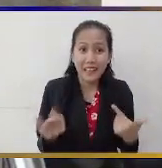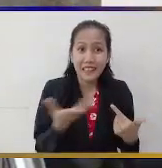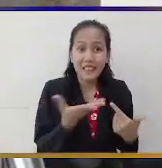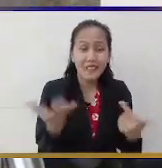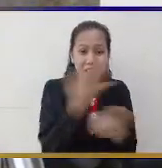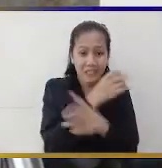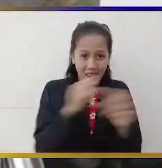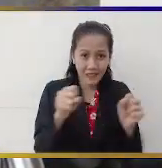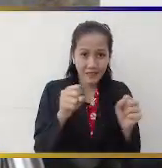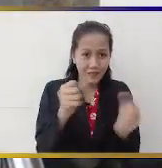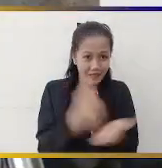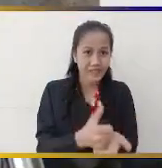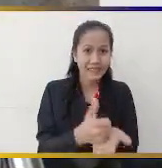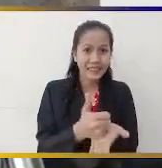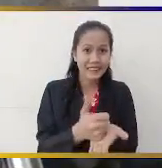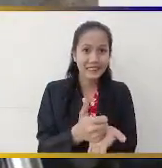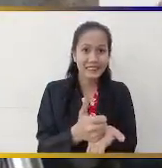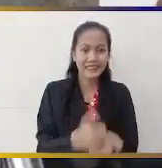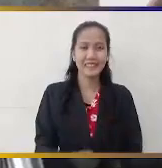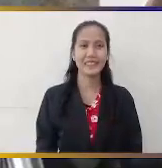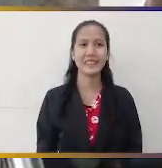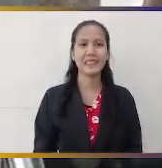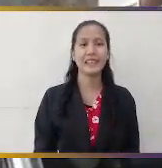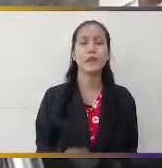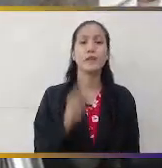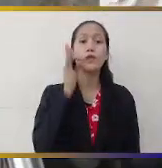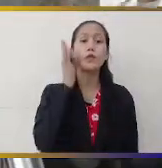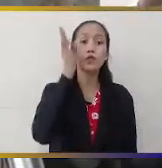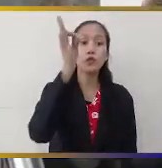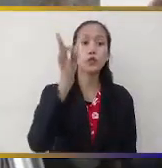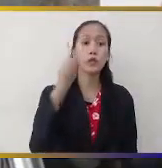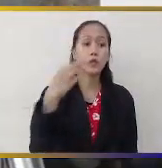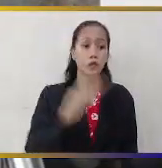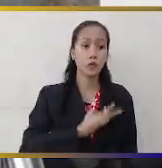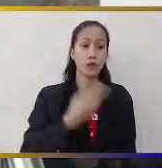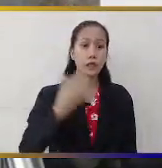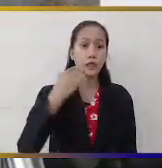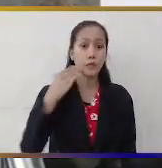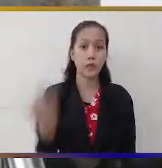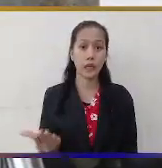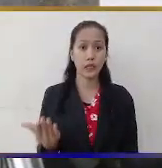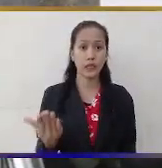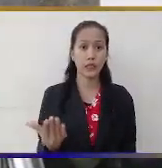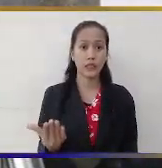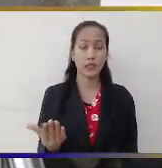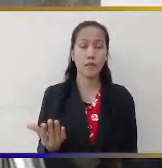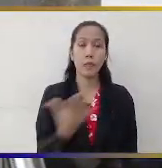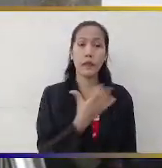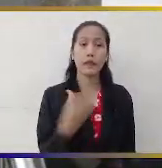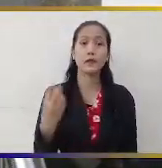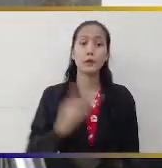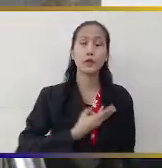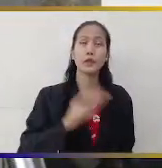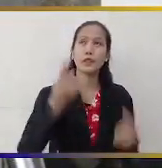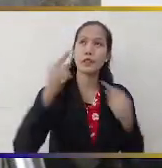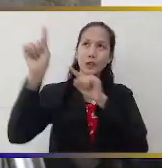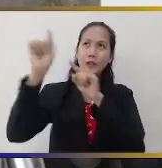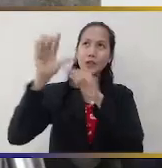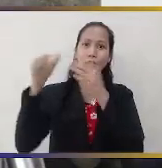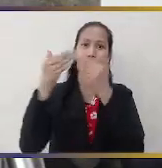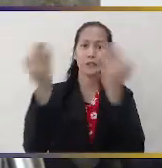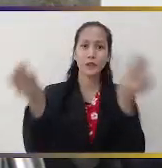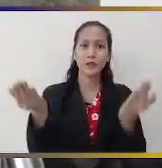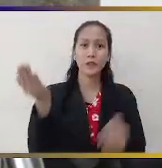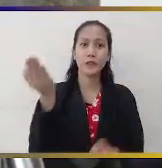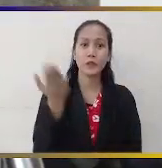Now you got a Christian life. One day you're going to die, and you're going to go to heaven, and the Bible says you won't be